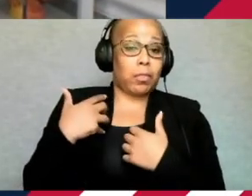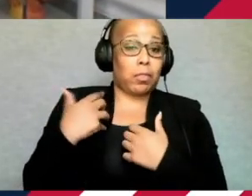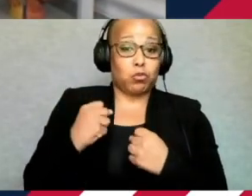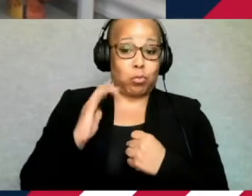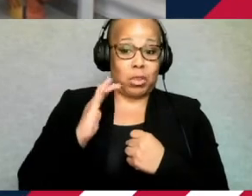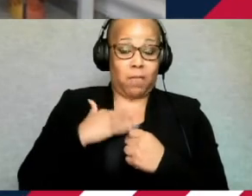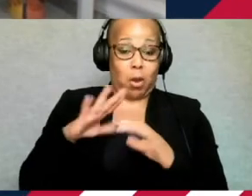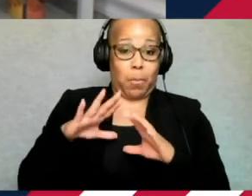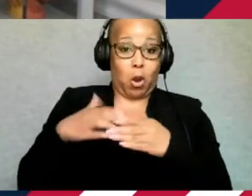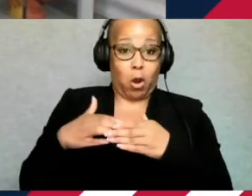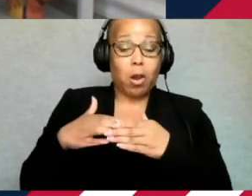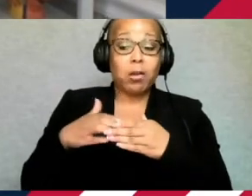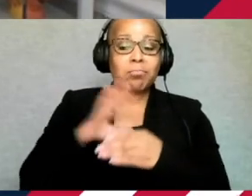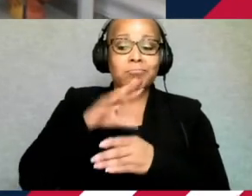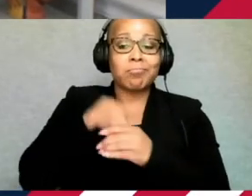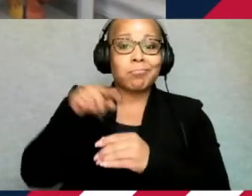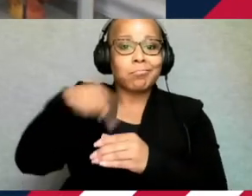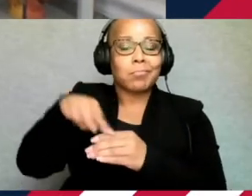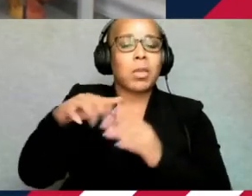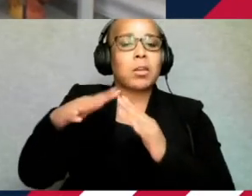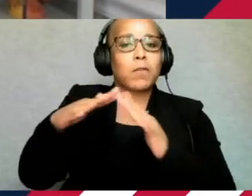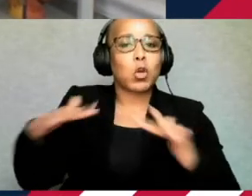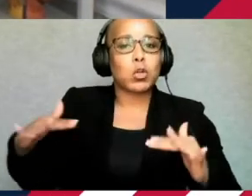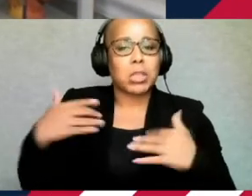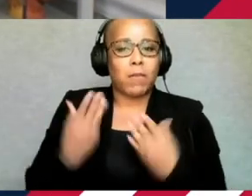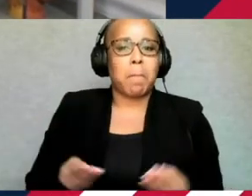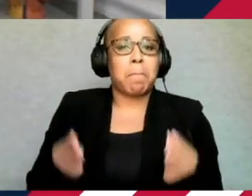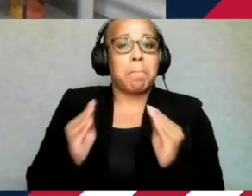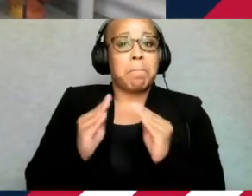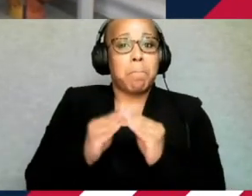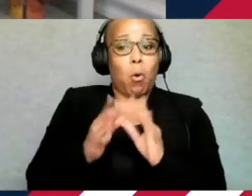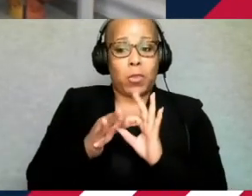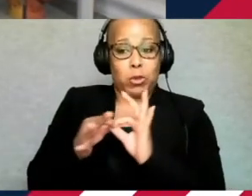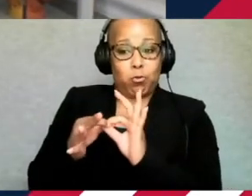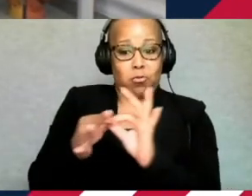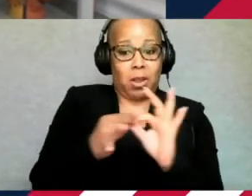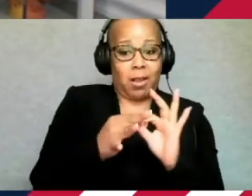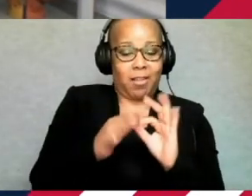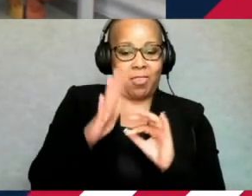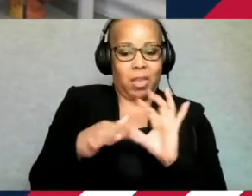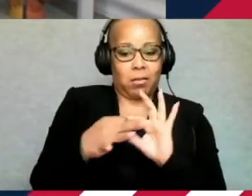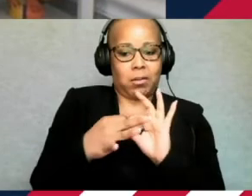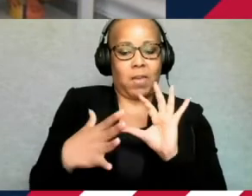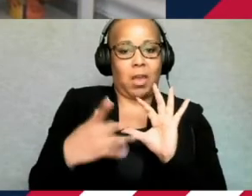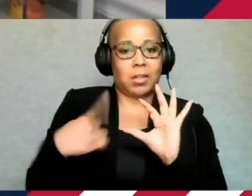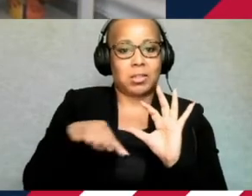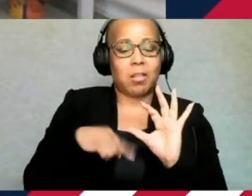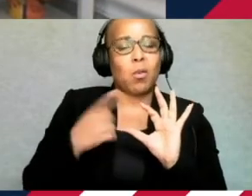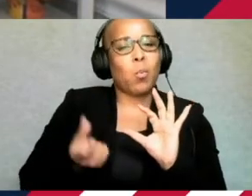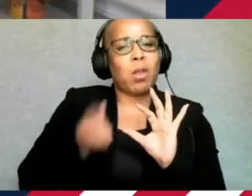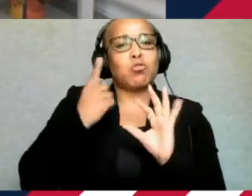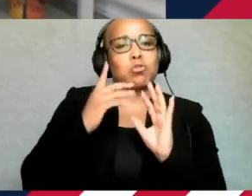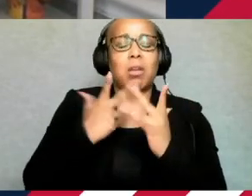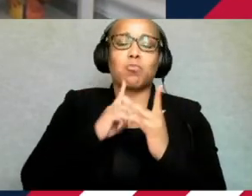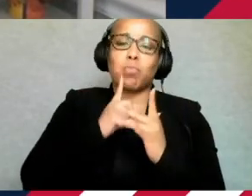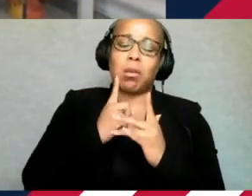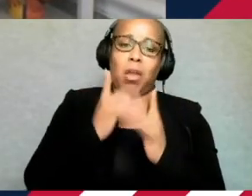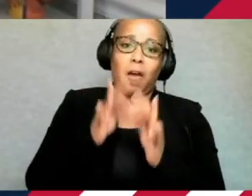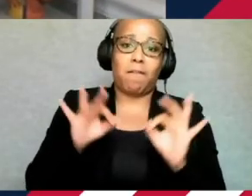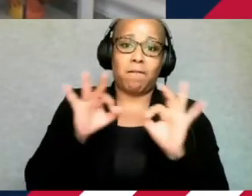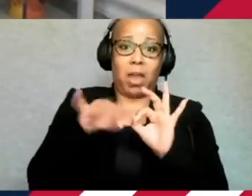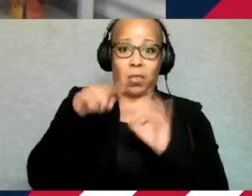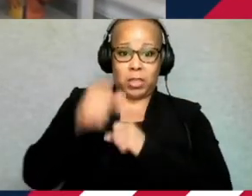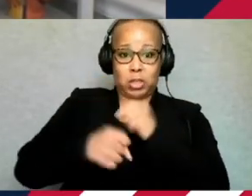its diversity. There is more that unites us than divides us. We all understand how vital this year's election is